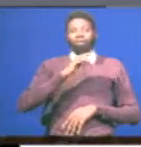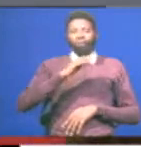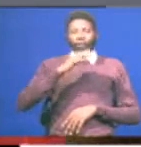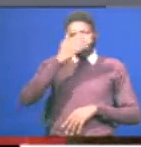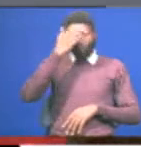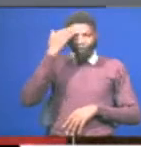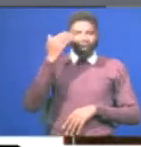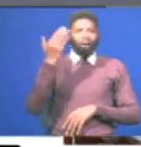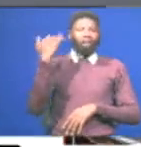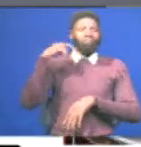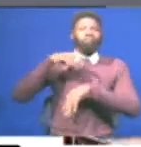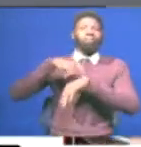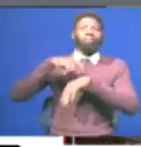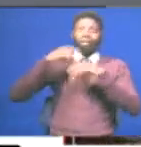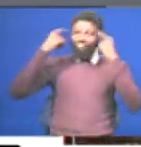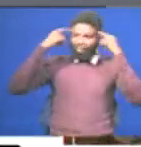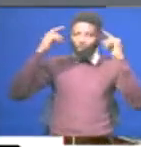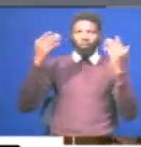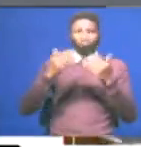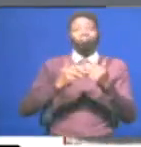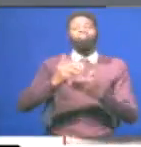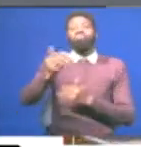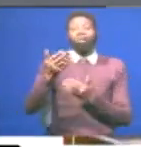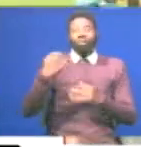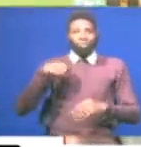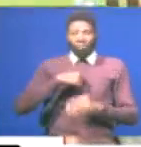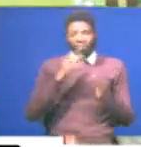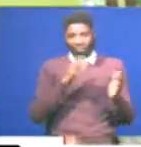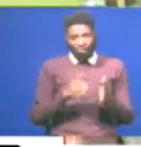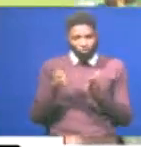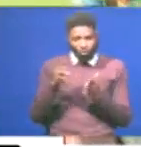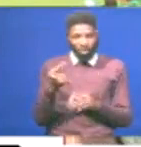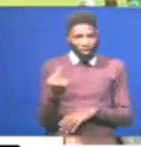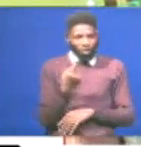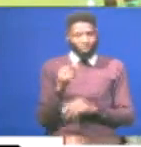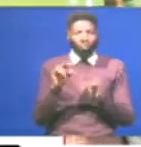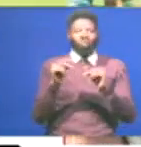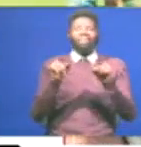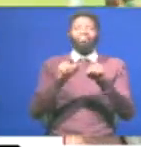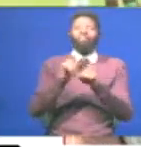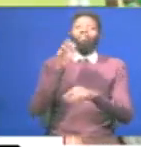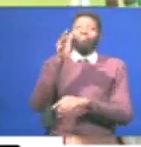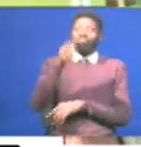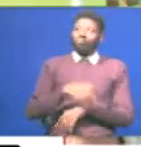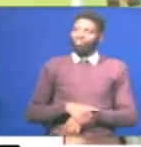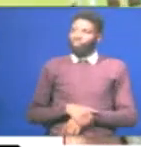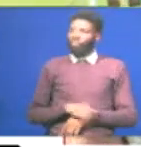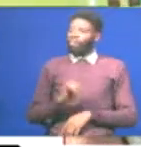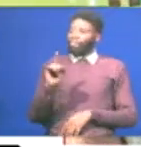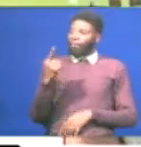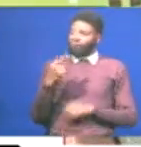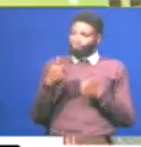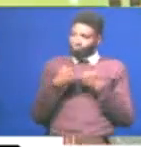success. So we have now to plan not for today, also for the future. It's going to be a fast test, you know,